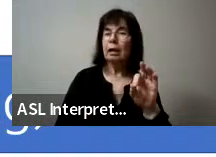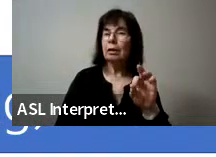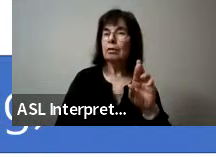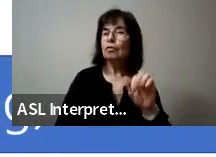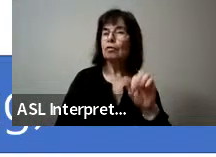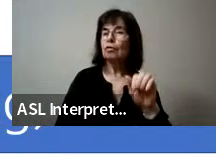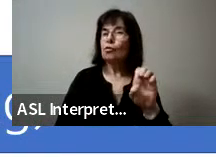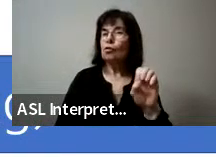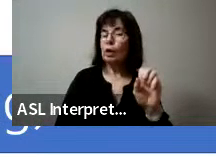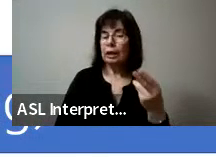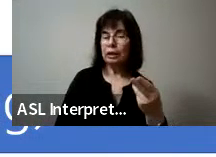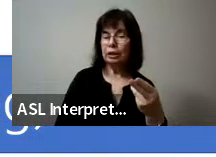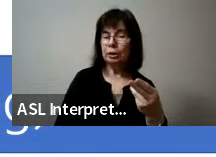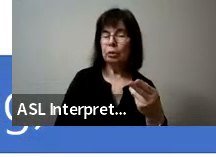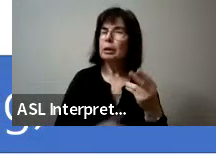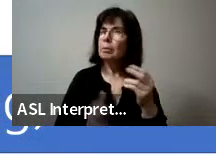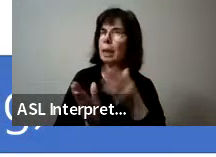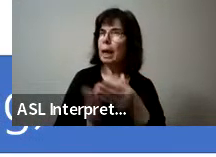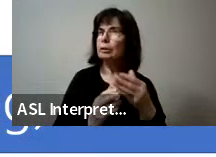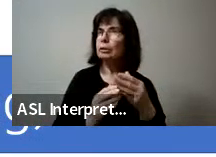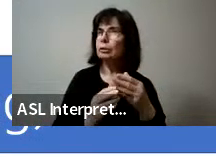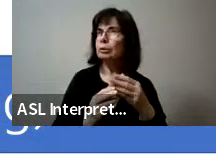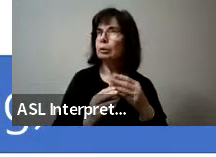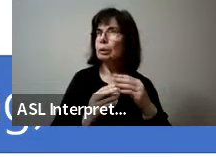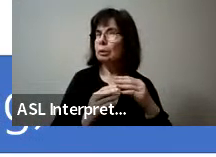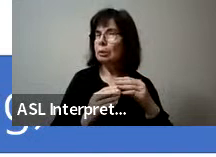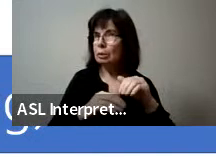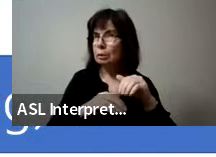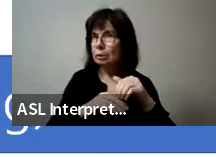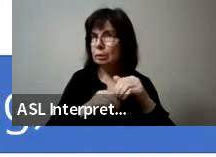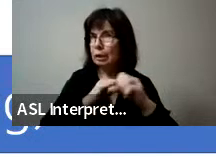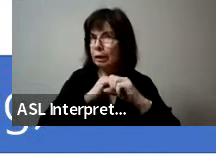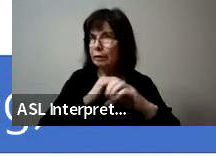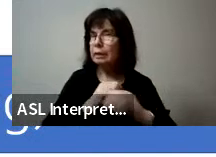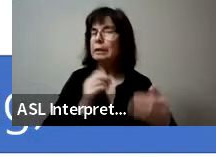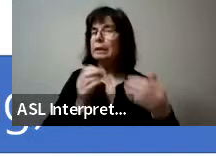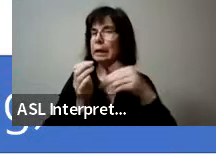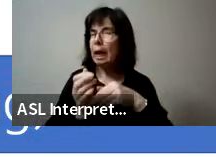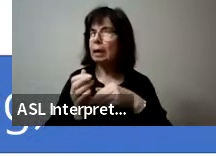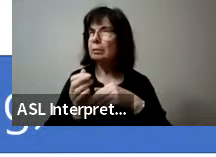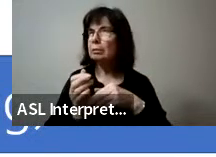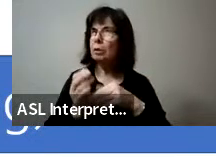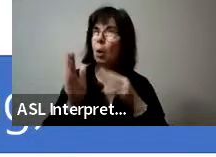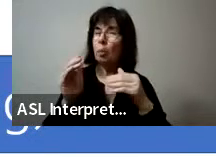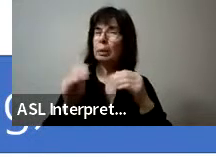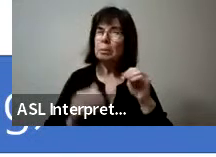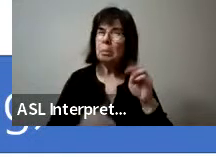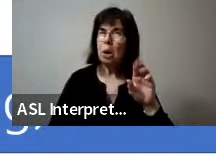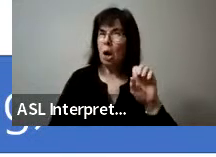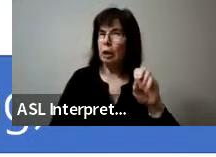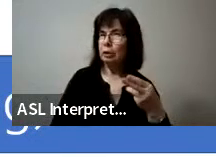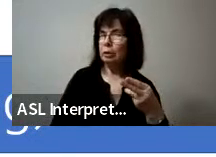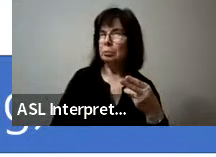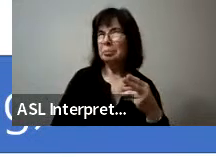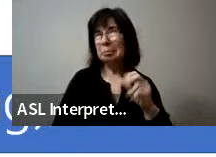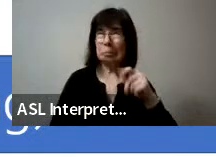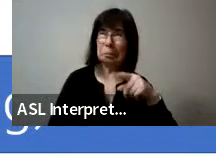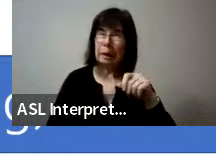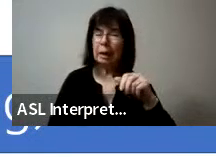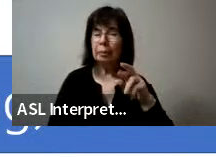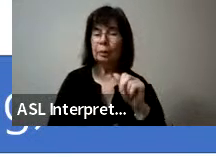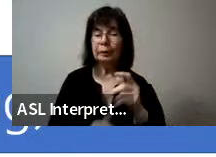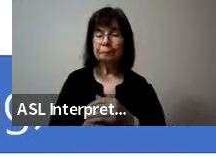soon in 2023, hopefully by March or April. And we're currently exploring ways to incorporate